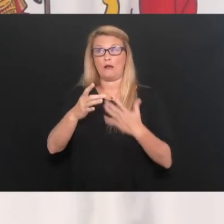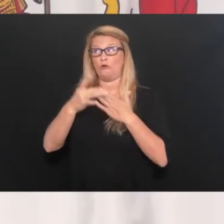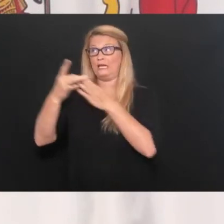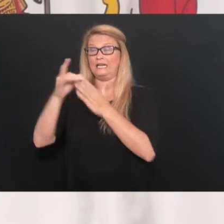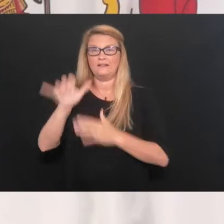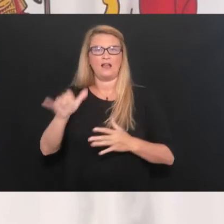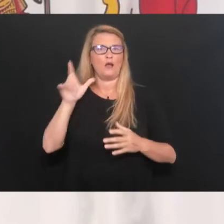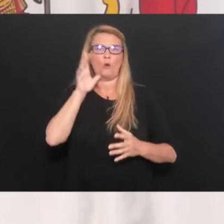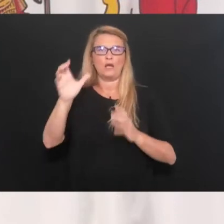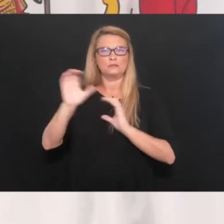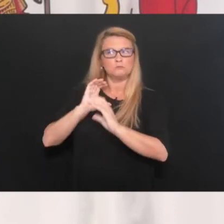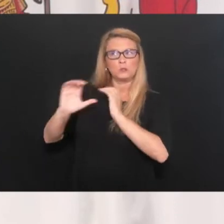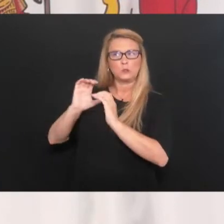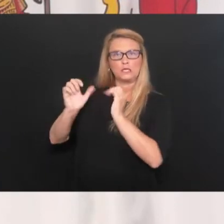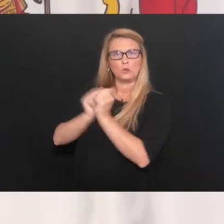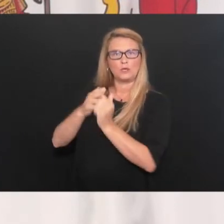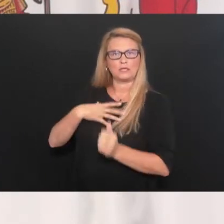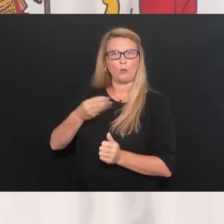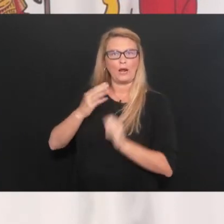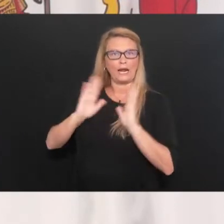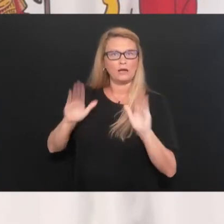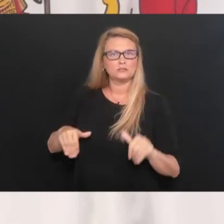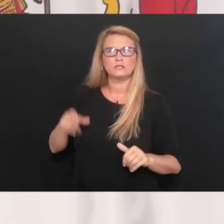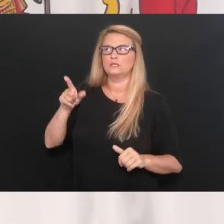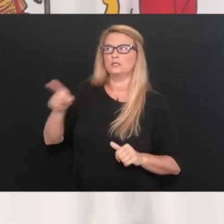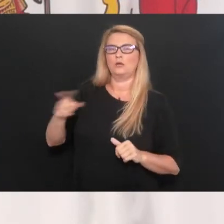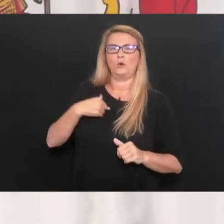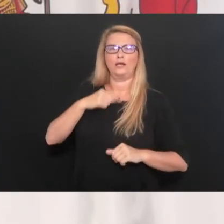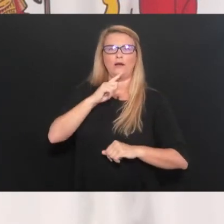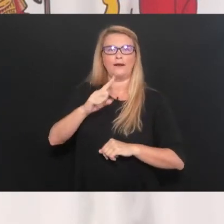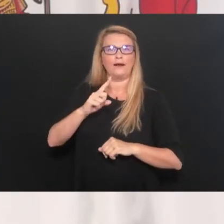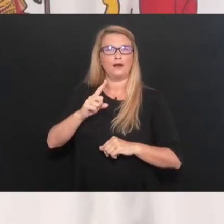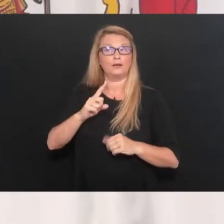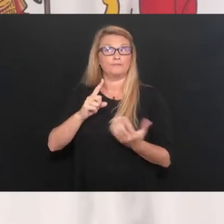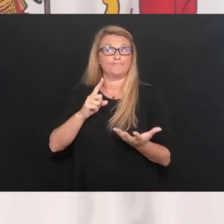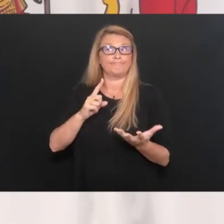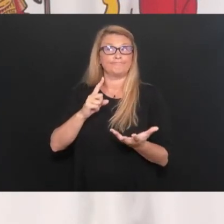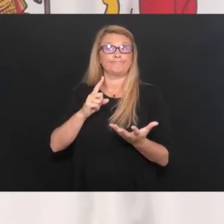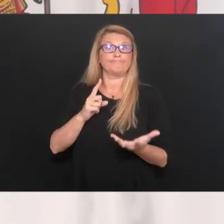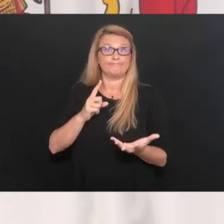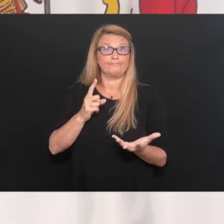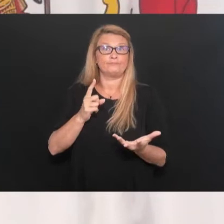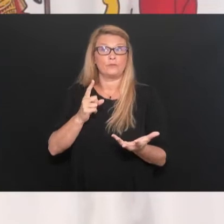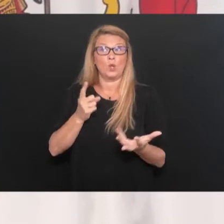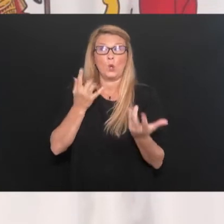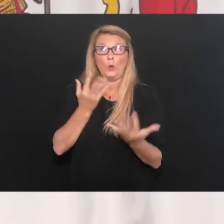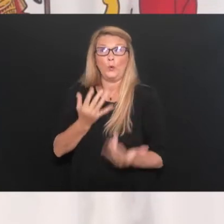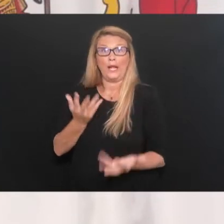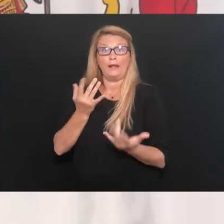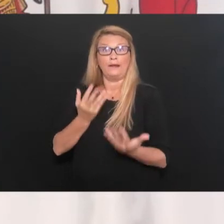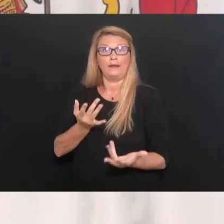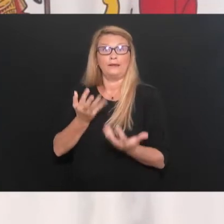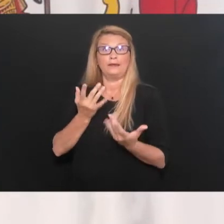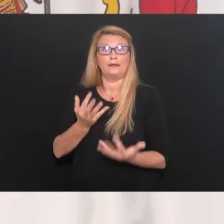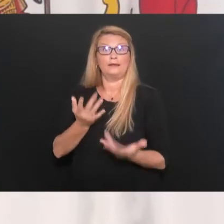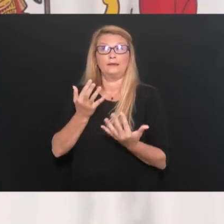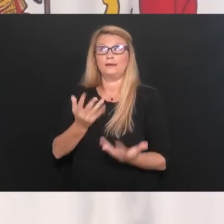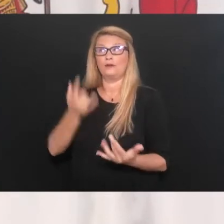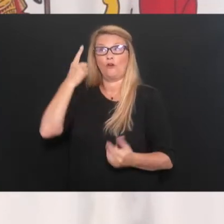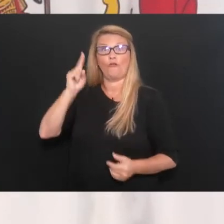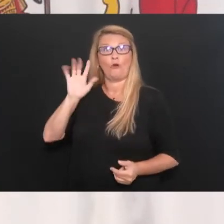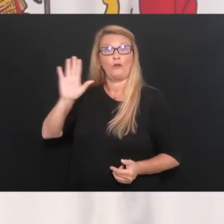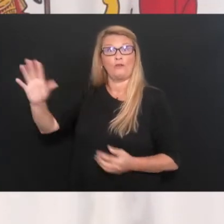constant contact with the White House, and we are sitting on pins and needles,